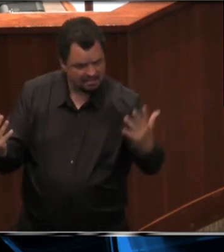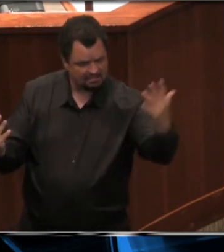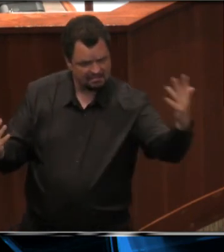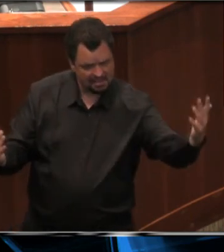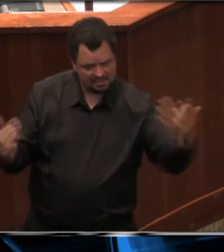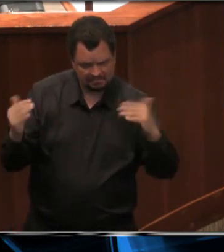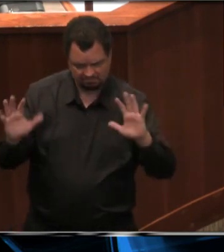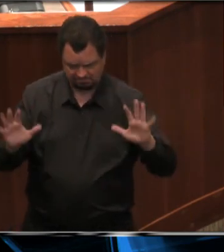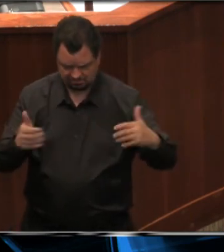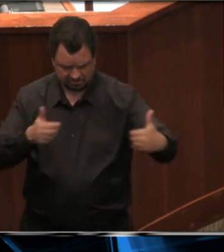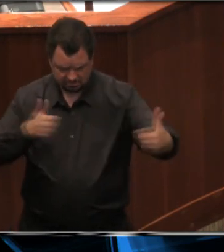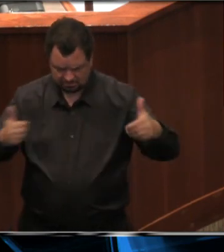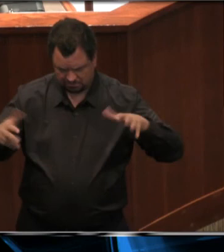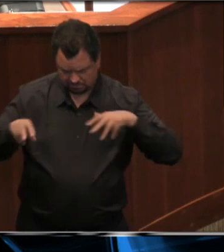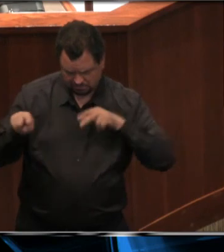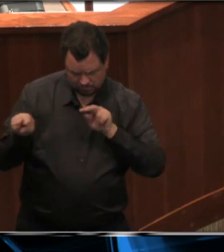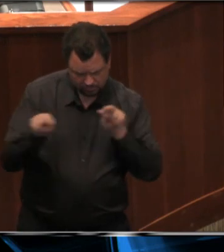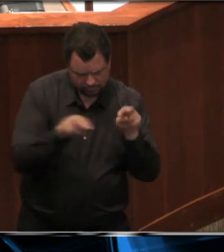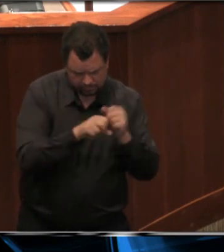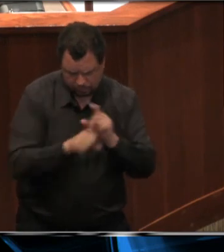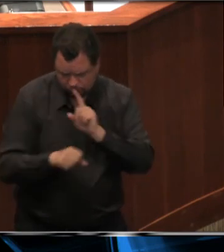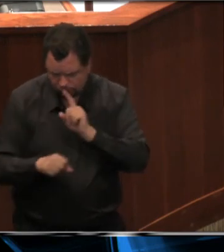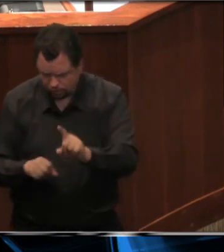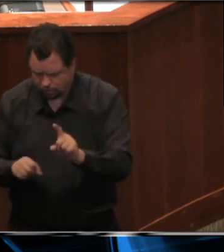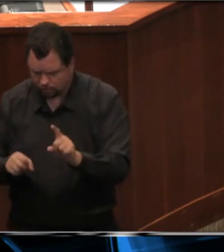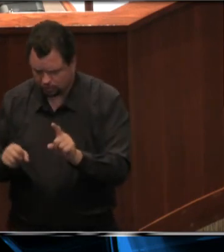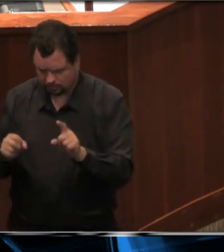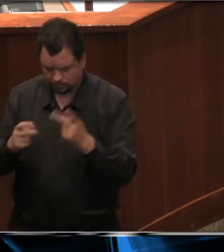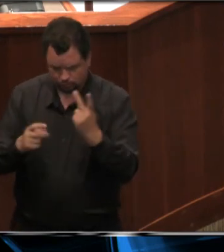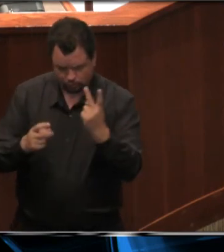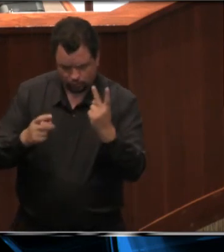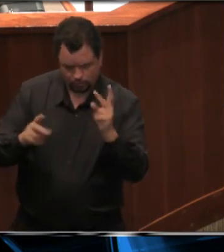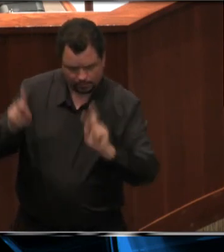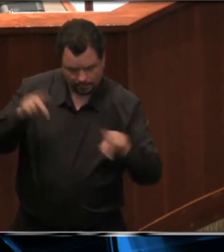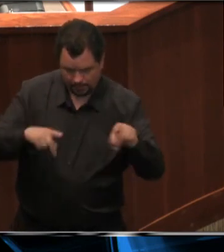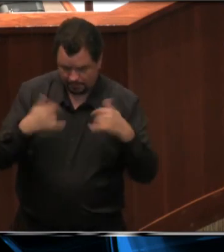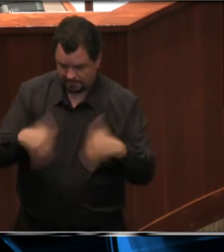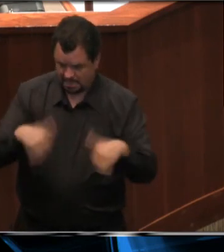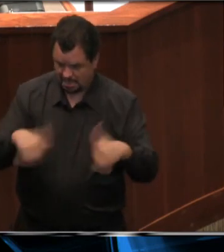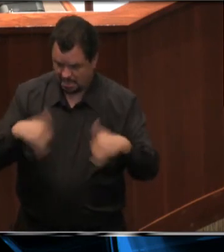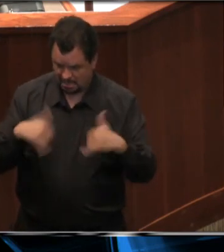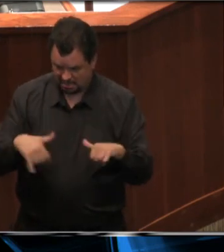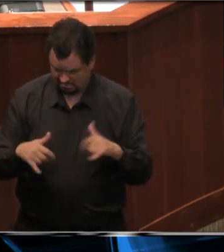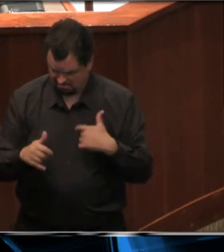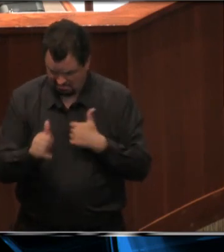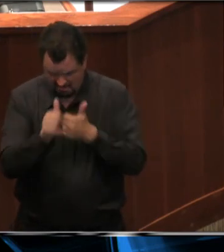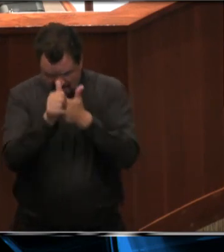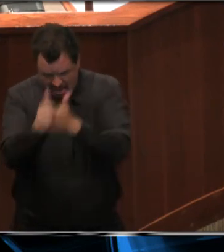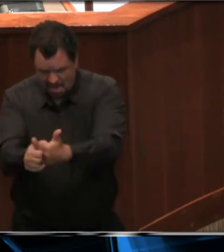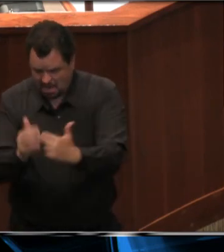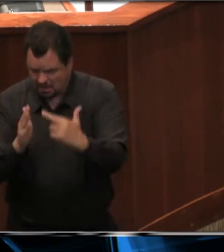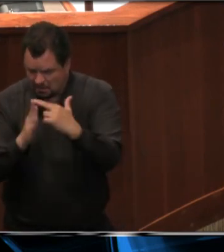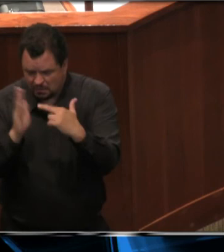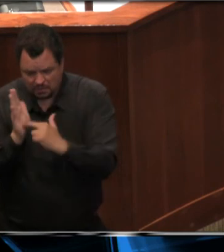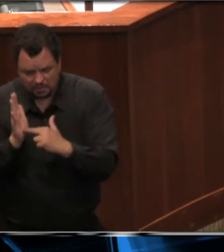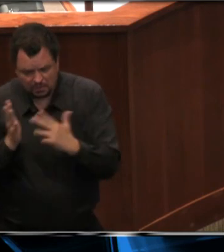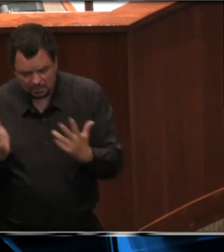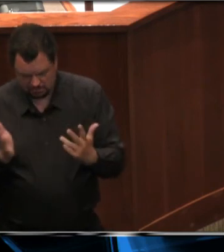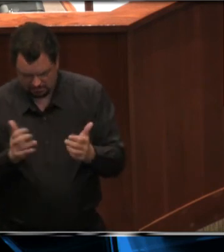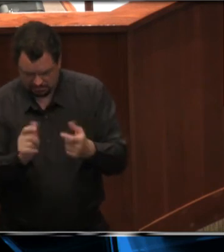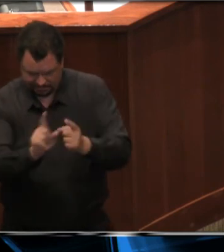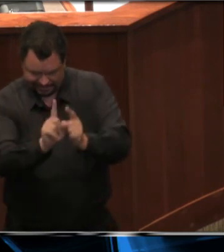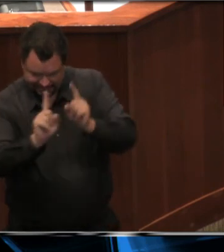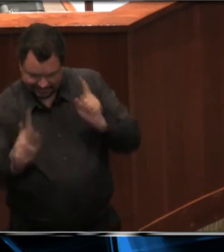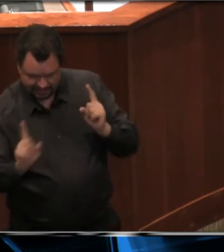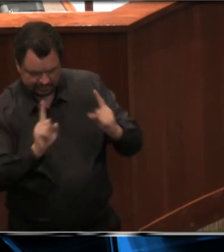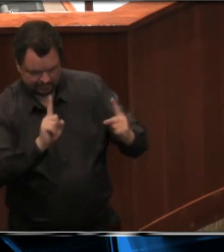watching the 2 participants playing in the match. Again, by rule of playing pool, you need to stay away from your opponent while you're shooting, so there's